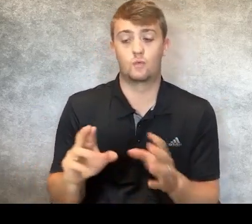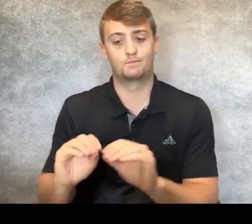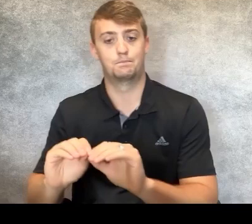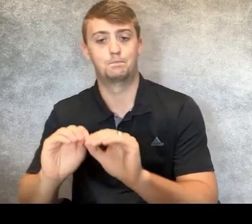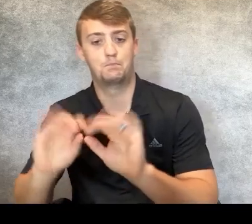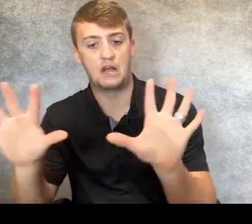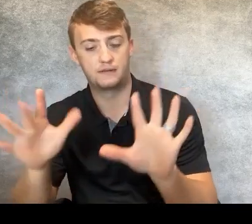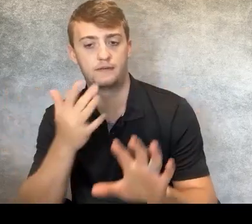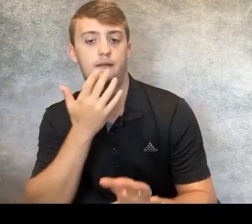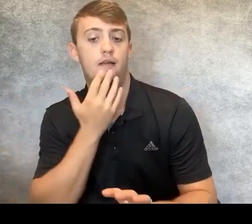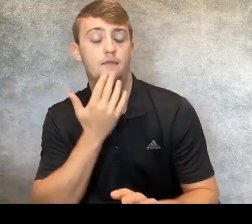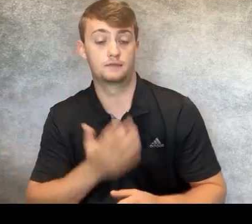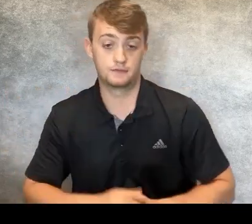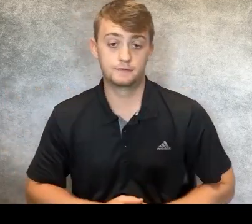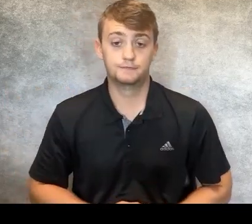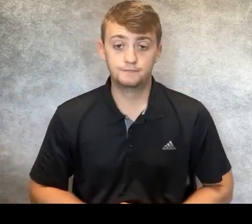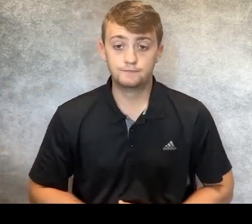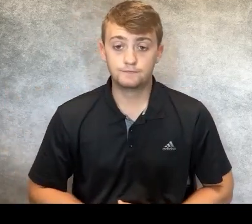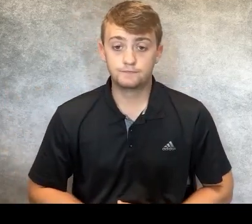or bright colors.